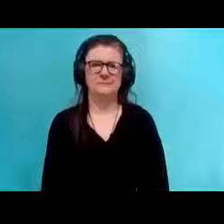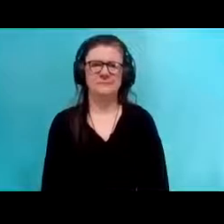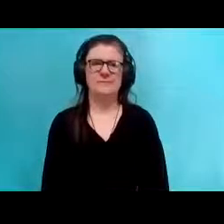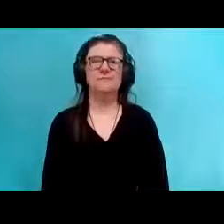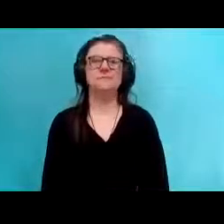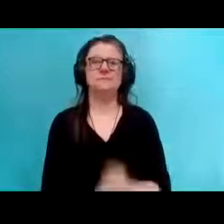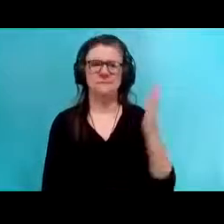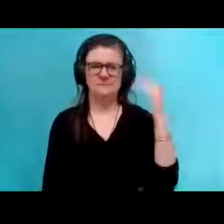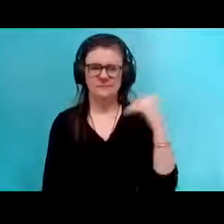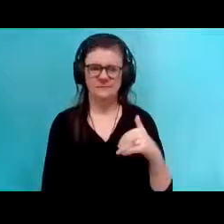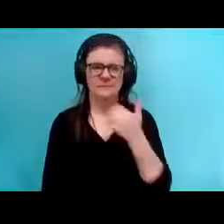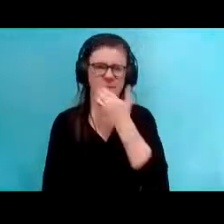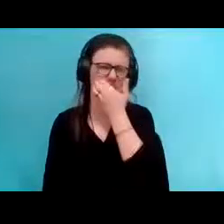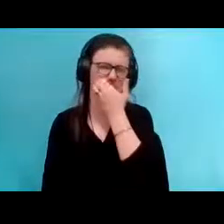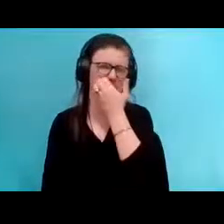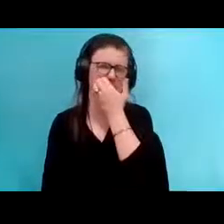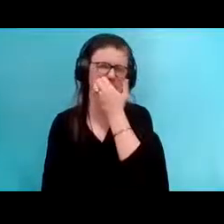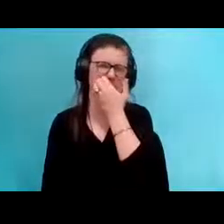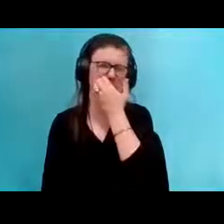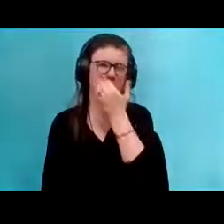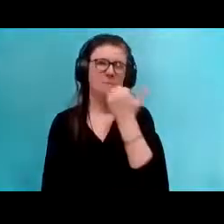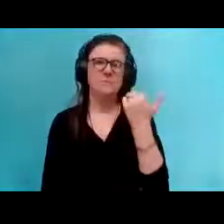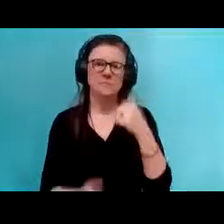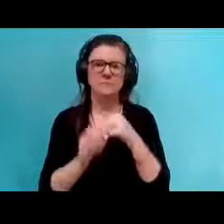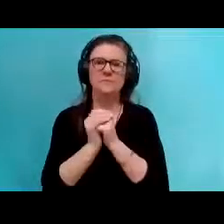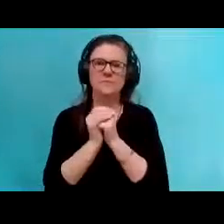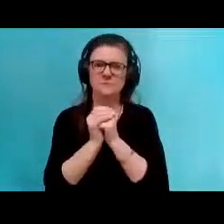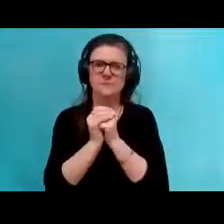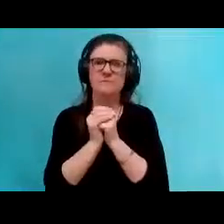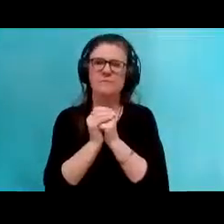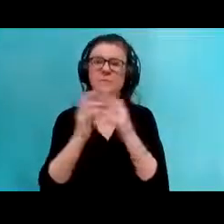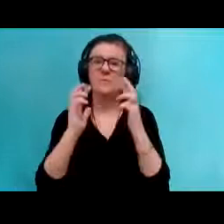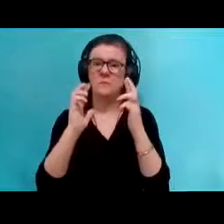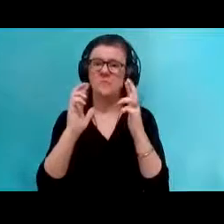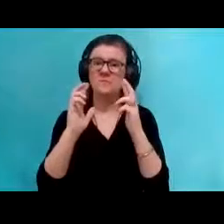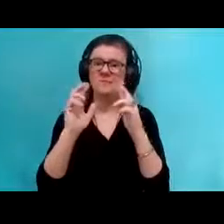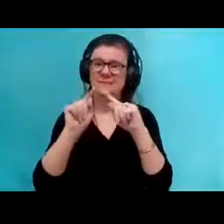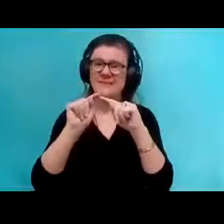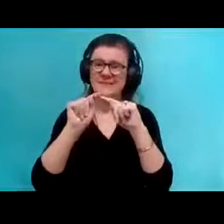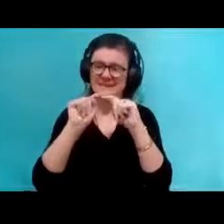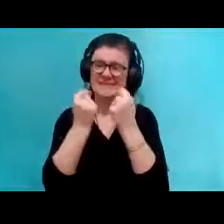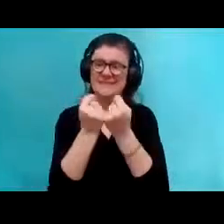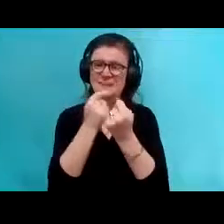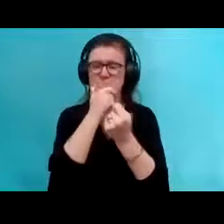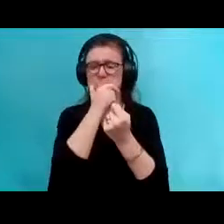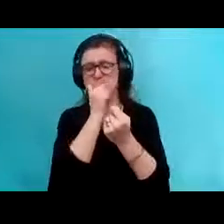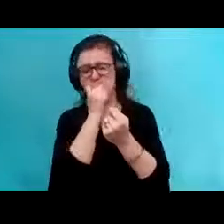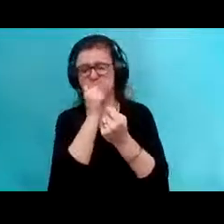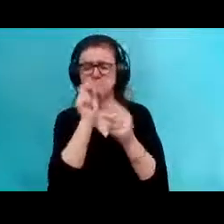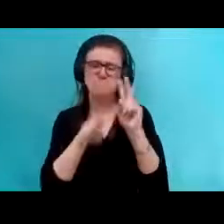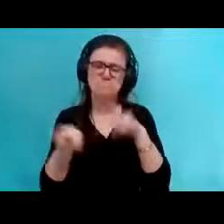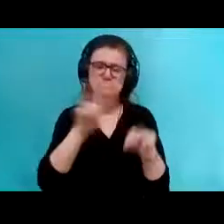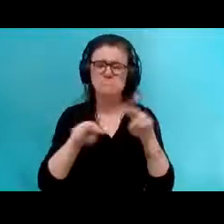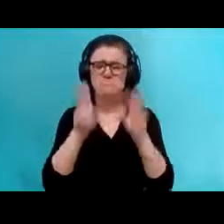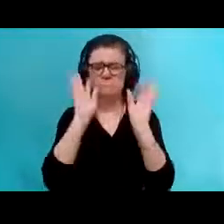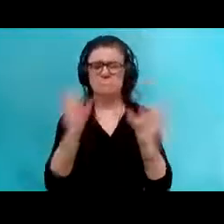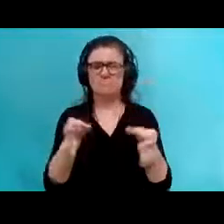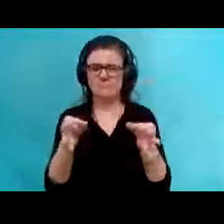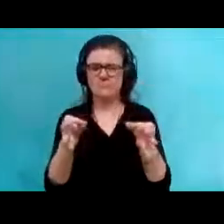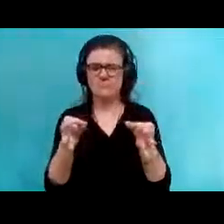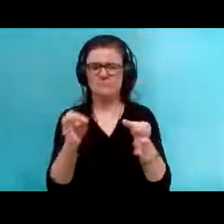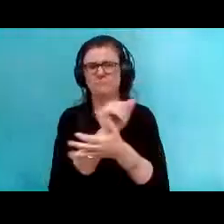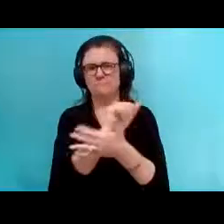Thirdly, ensuring teams can effectively interpret and make decisions based on this disaggregated data. There are several elements to